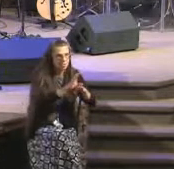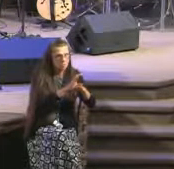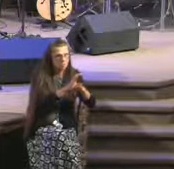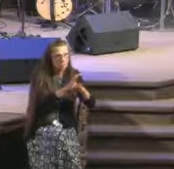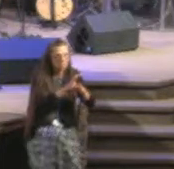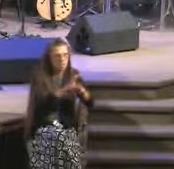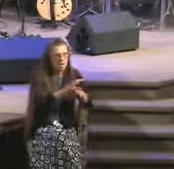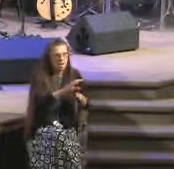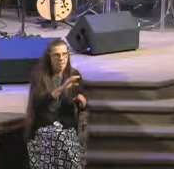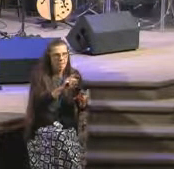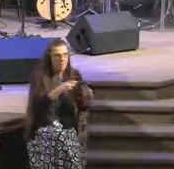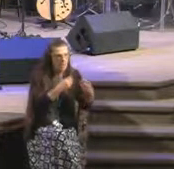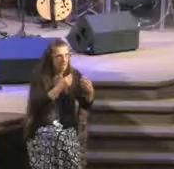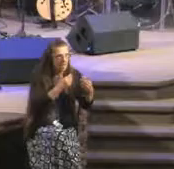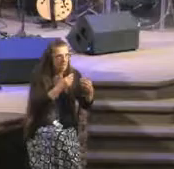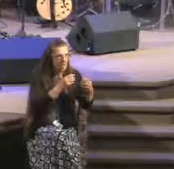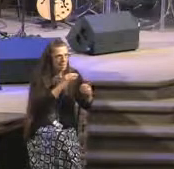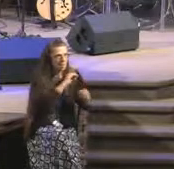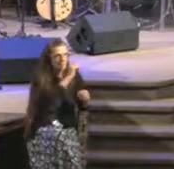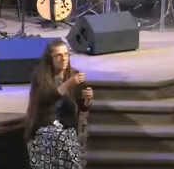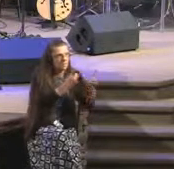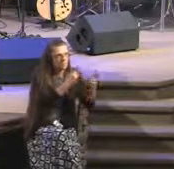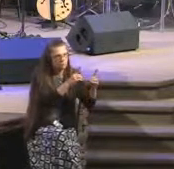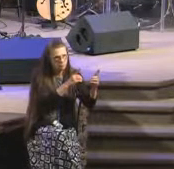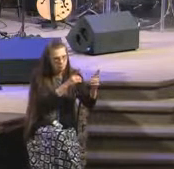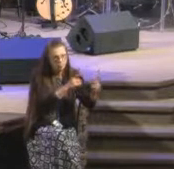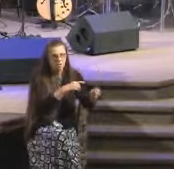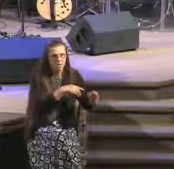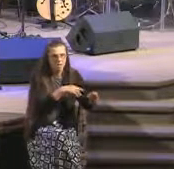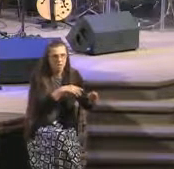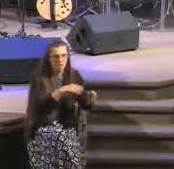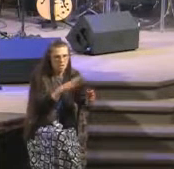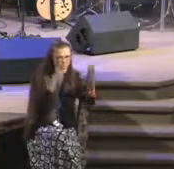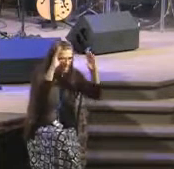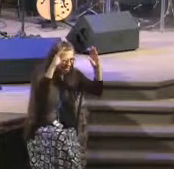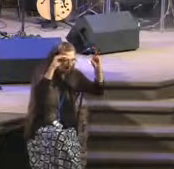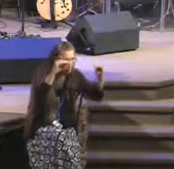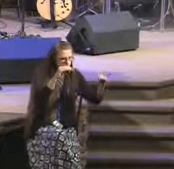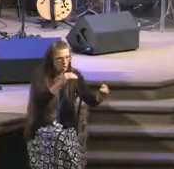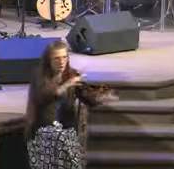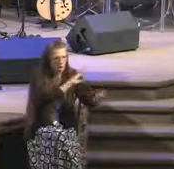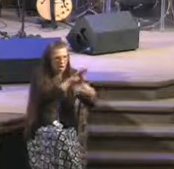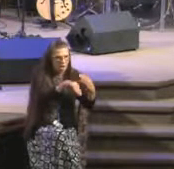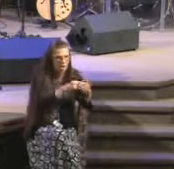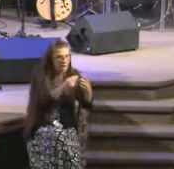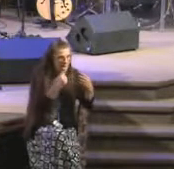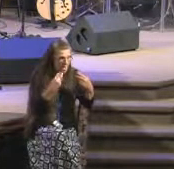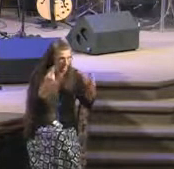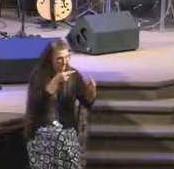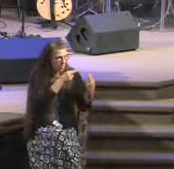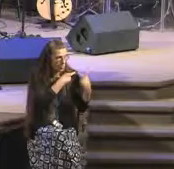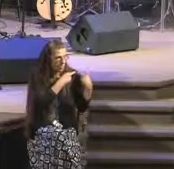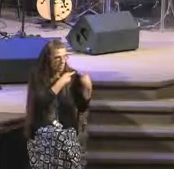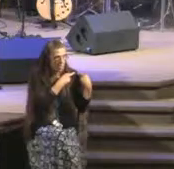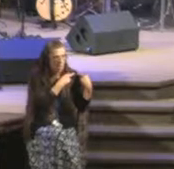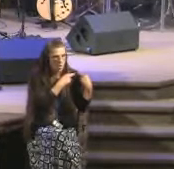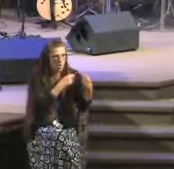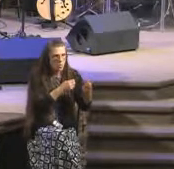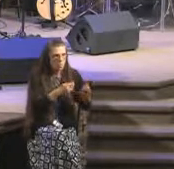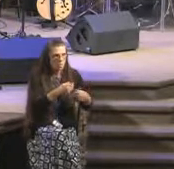the apostles, the prophets, the evangelists, the pastors, and the teachers. And their responsibility is to